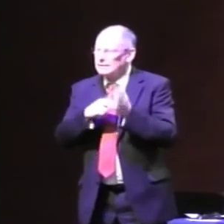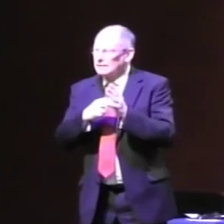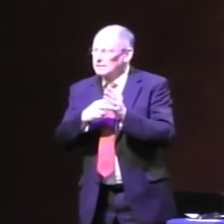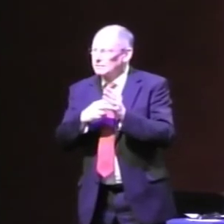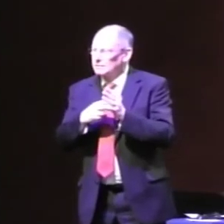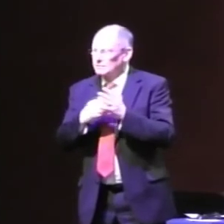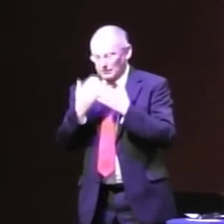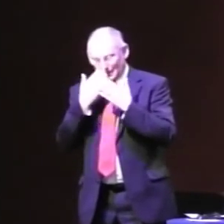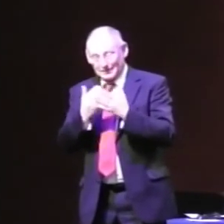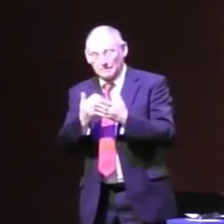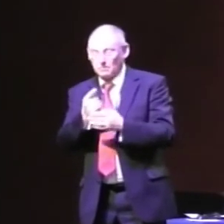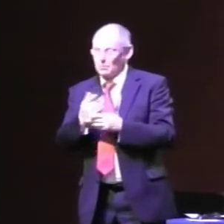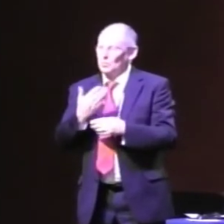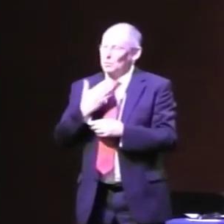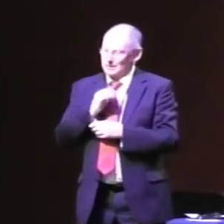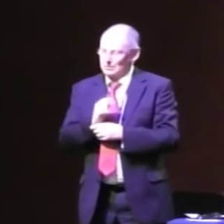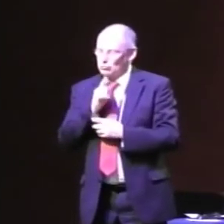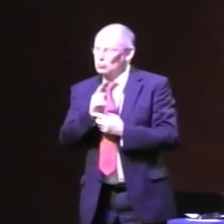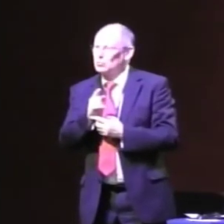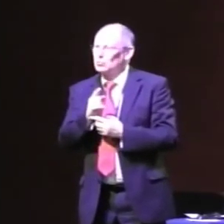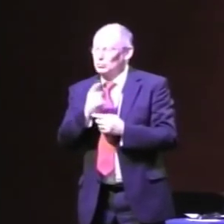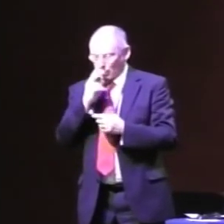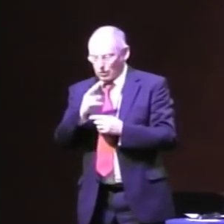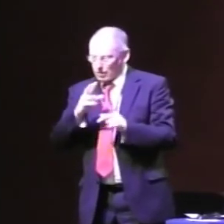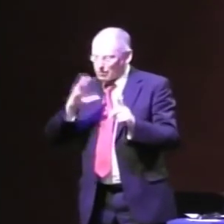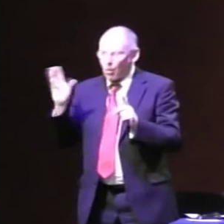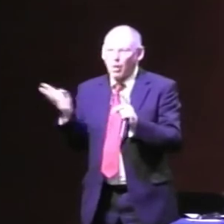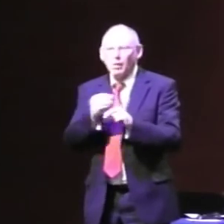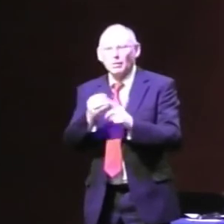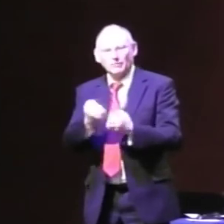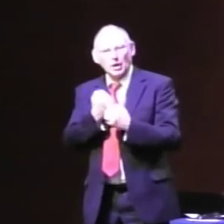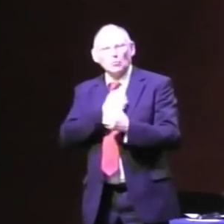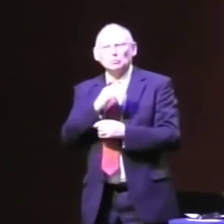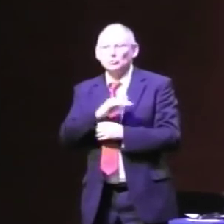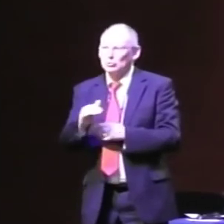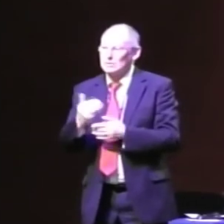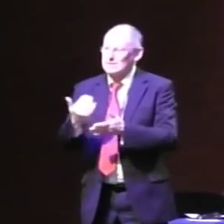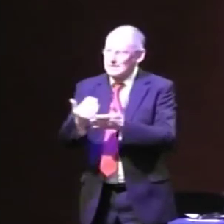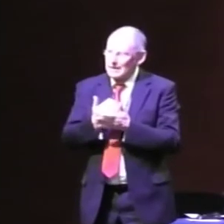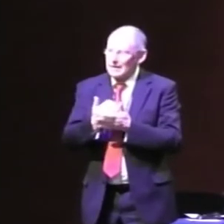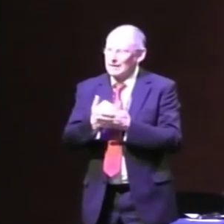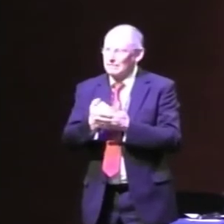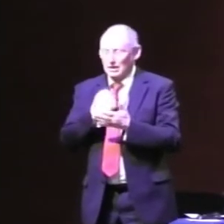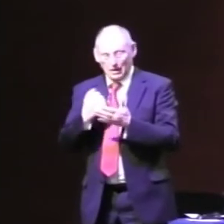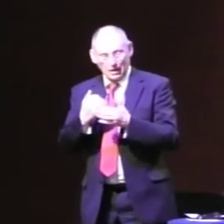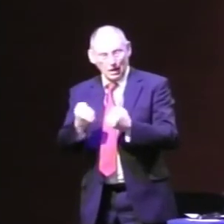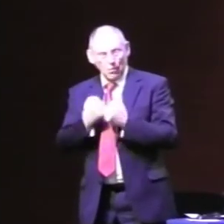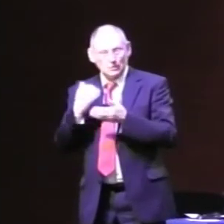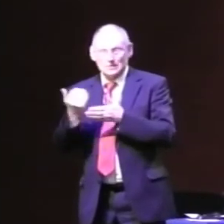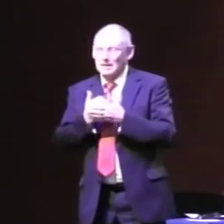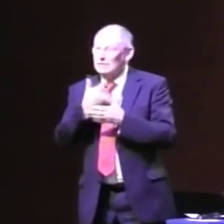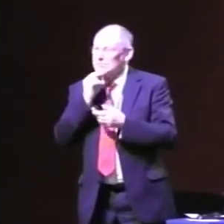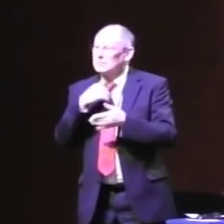you, Nicola. We need you to look at all of them for all of our children's safety and all of our safety within the